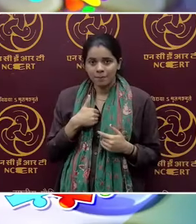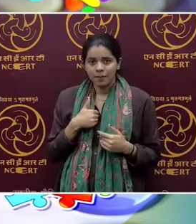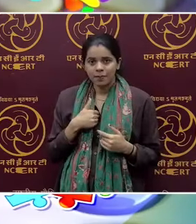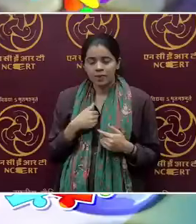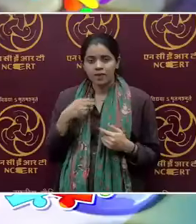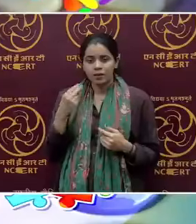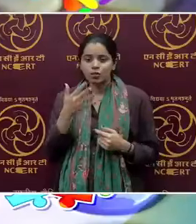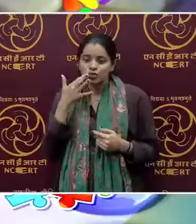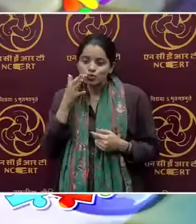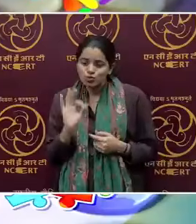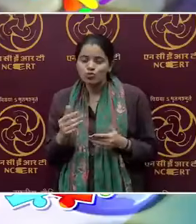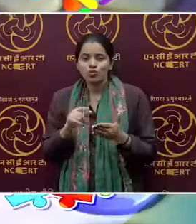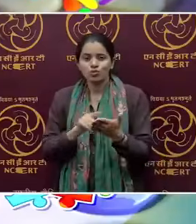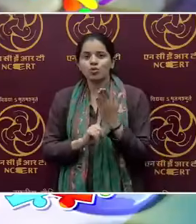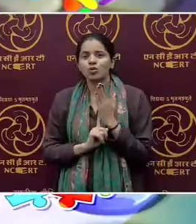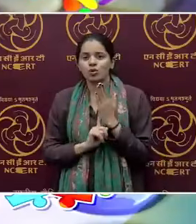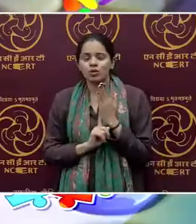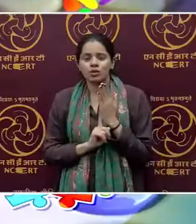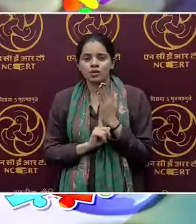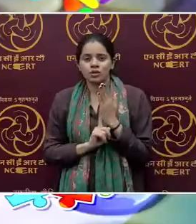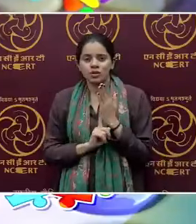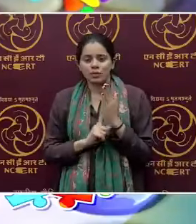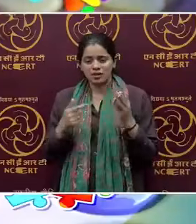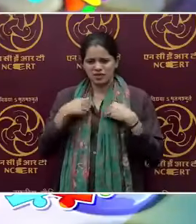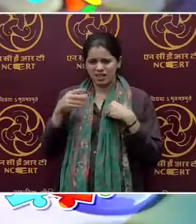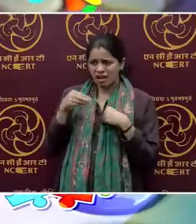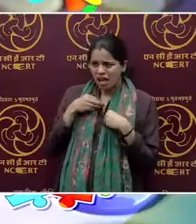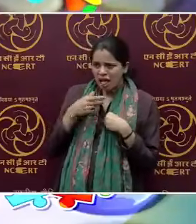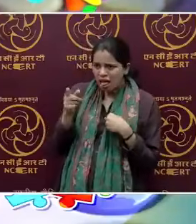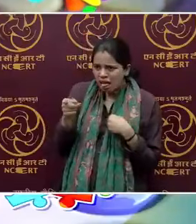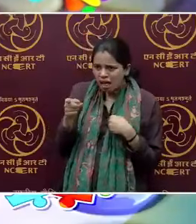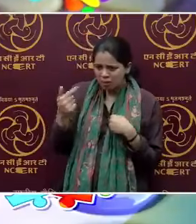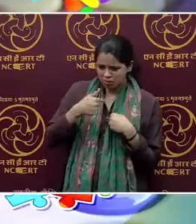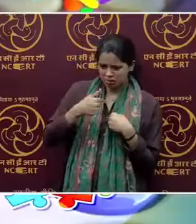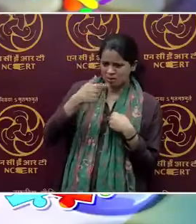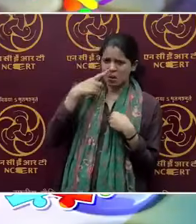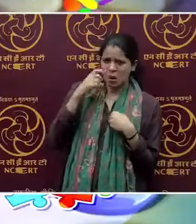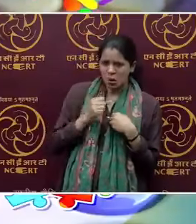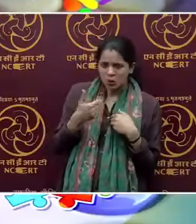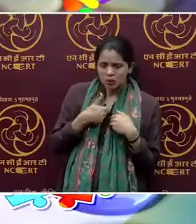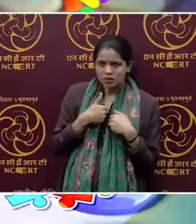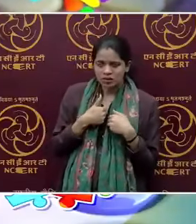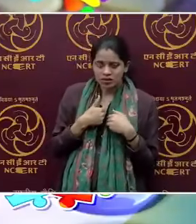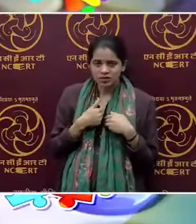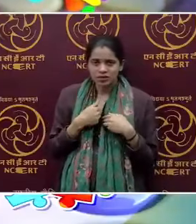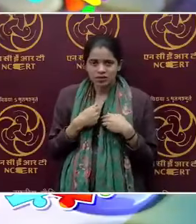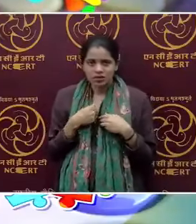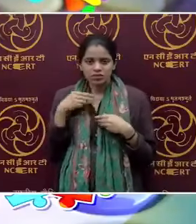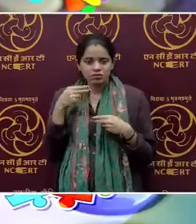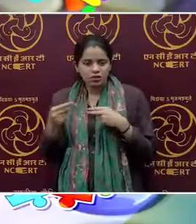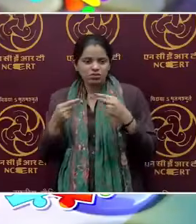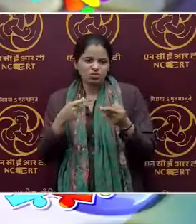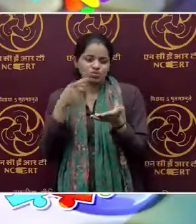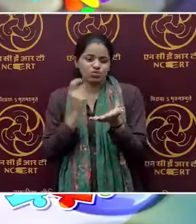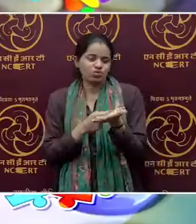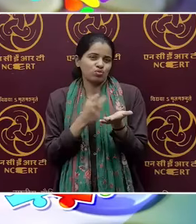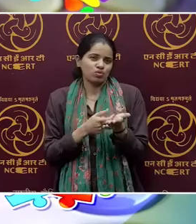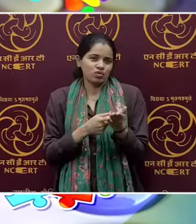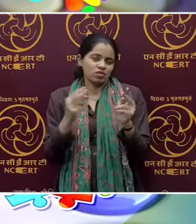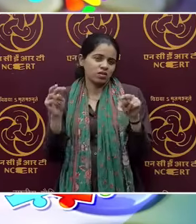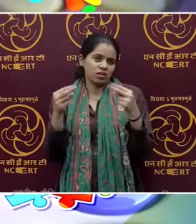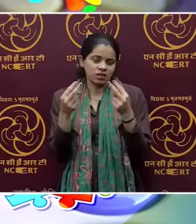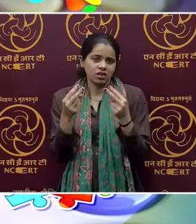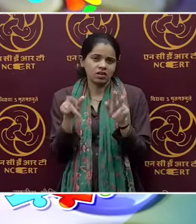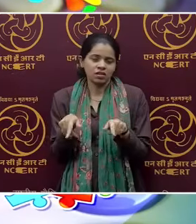the obvious. But we take it. And for them to understand these subtle rules, so they are